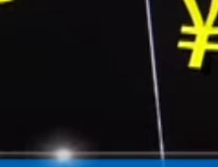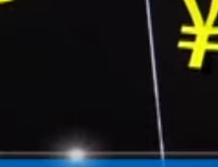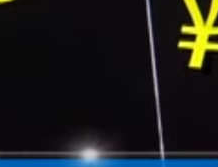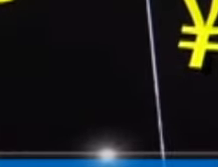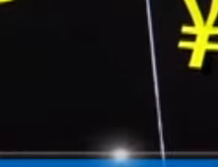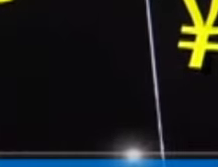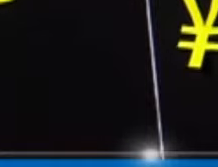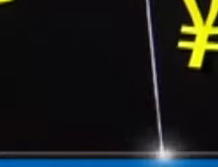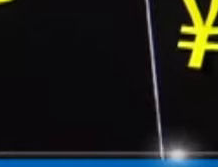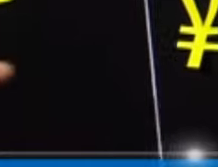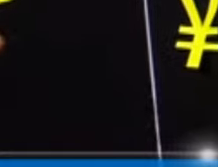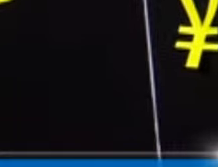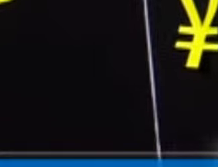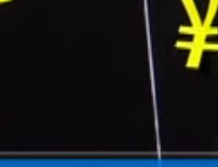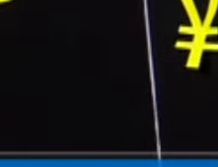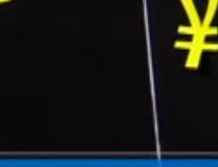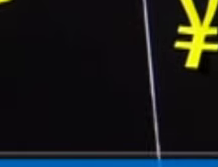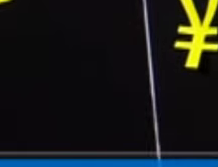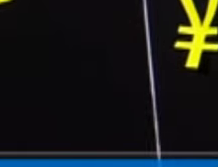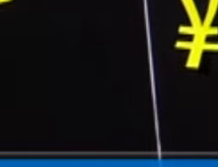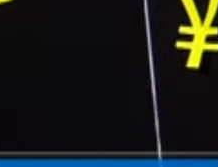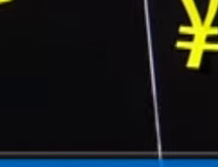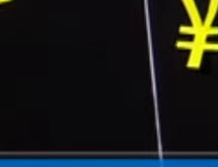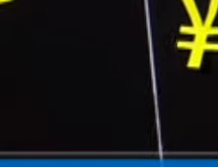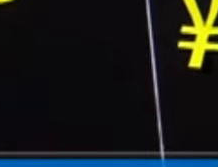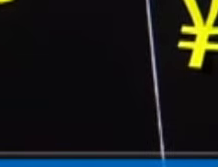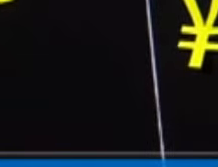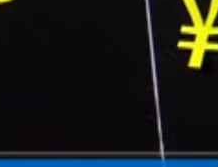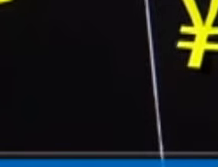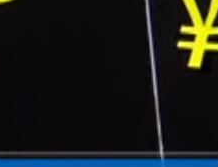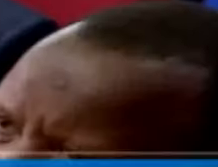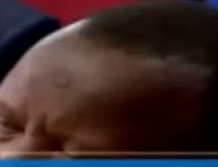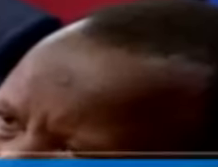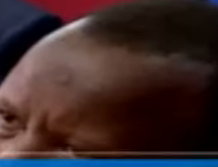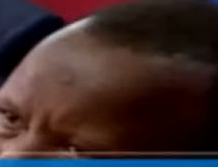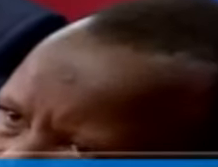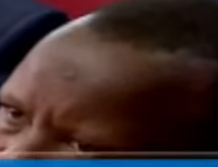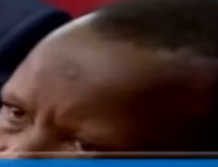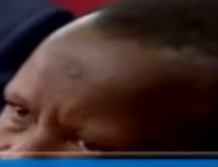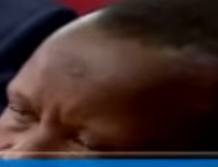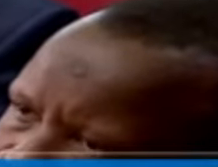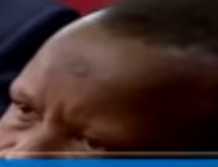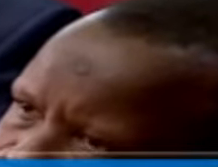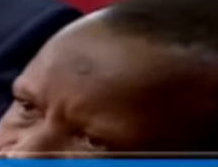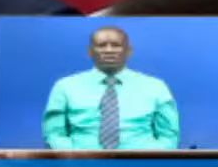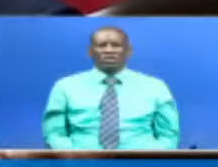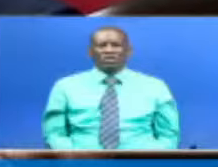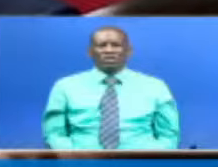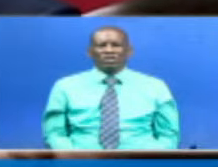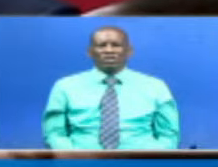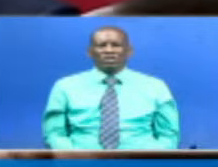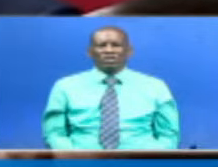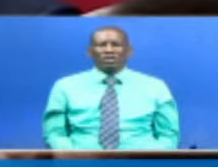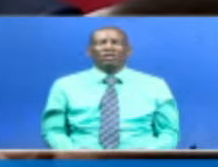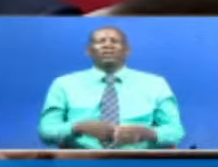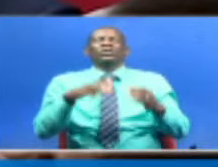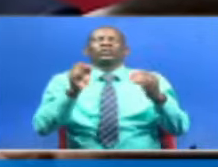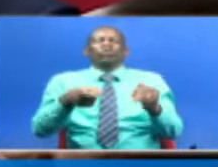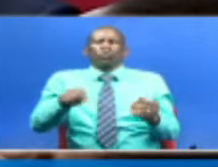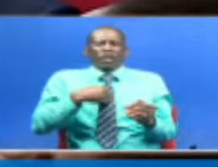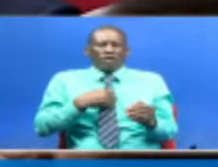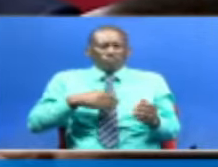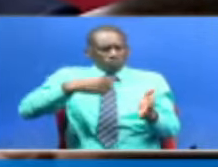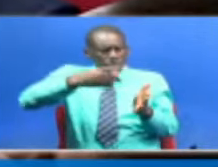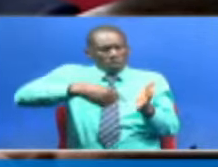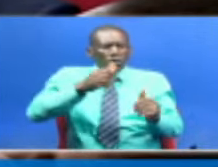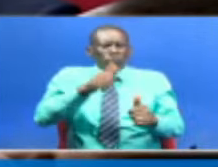having maximum in solar, a cloud cover just comes and it covers everything. So to mitigate against such, we do have plants that just